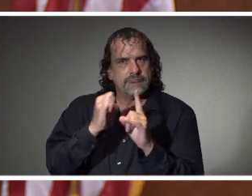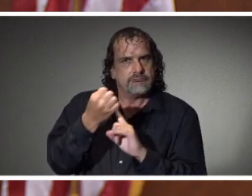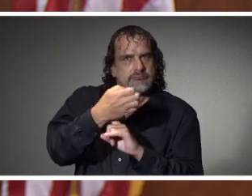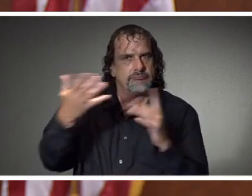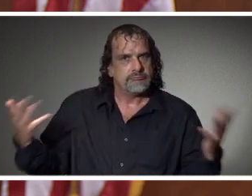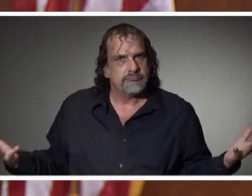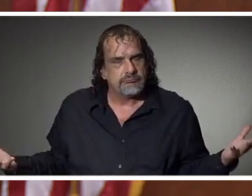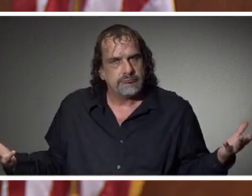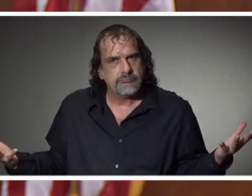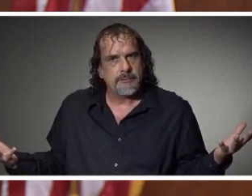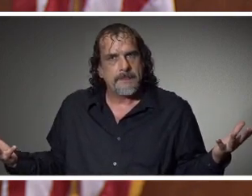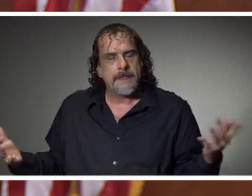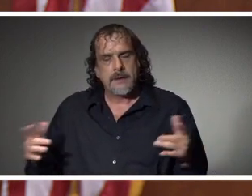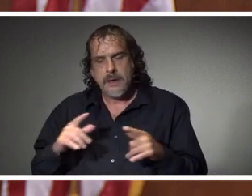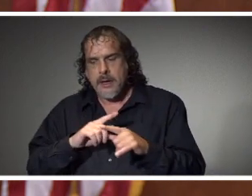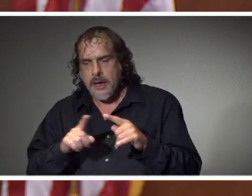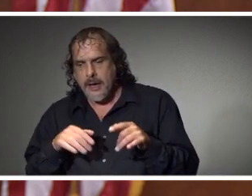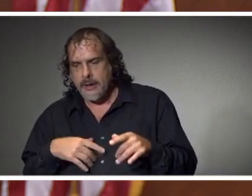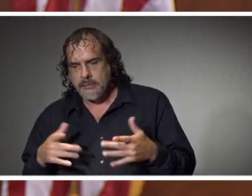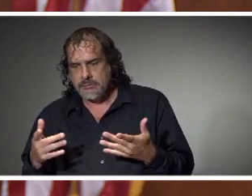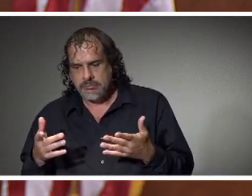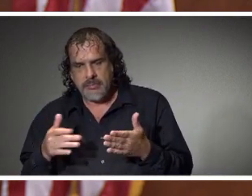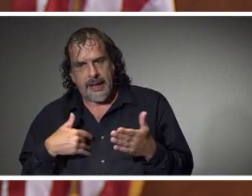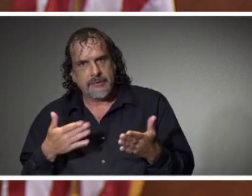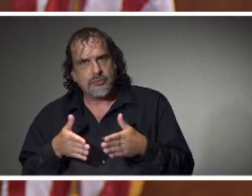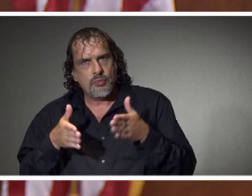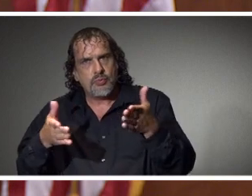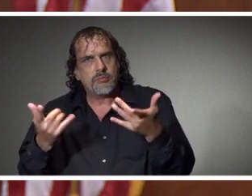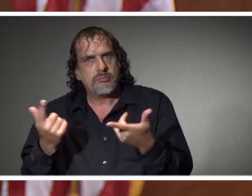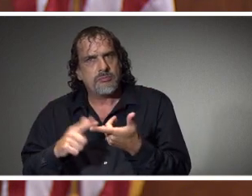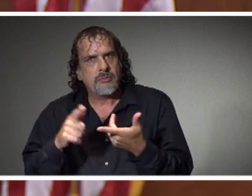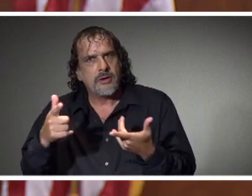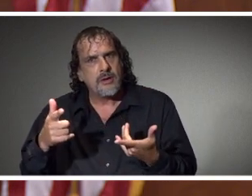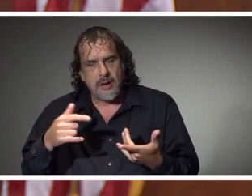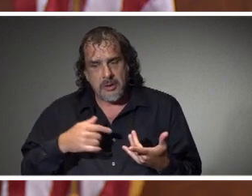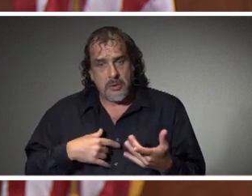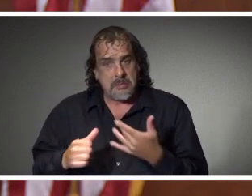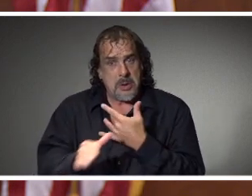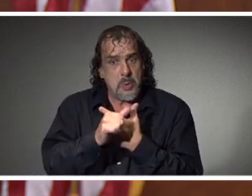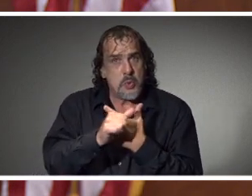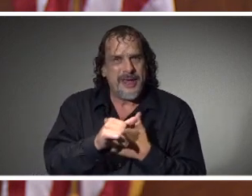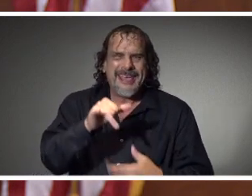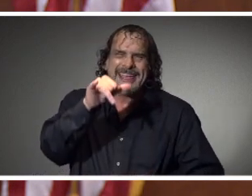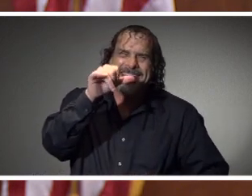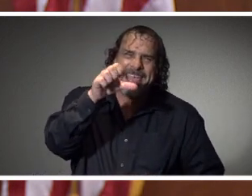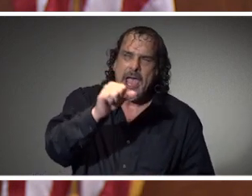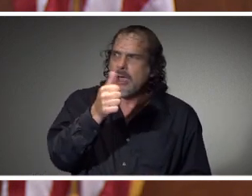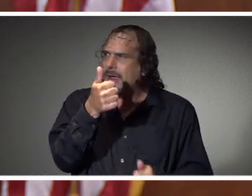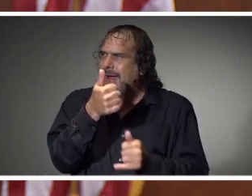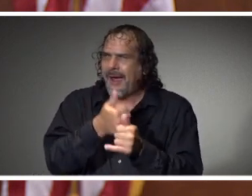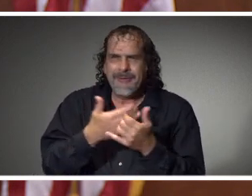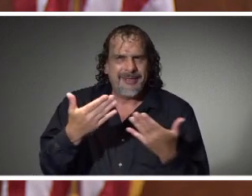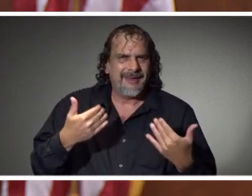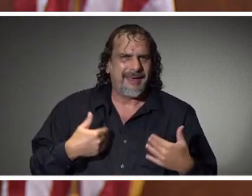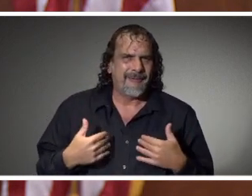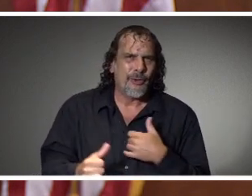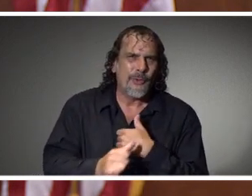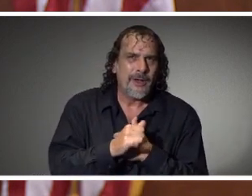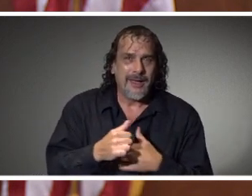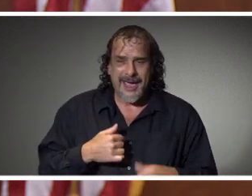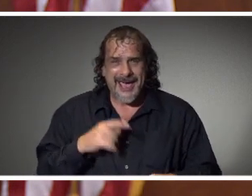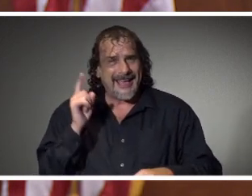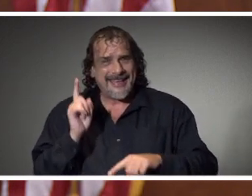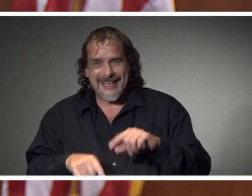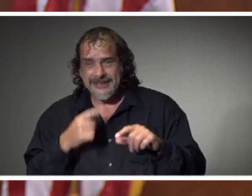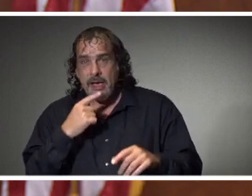in a safe way and in a safe environment. Are there going to be risks? Sure, absolutely. I can't sit here and say that